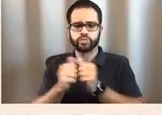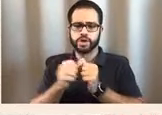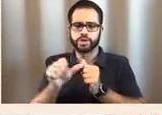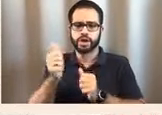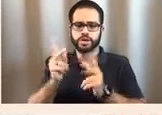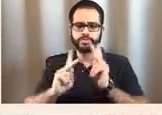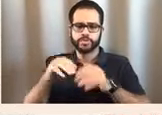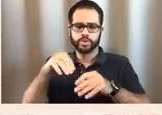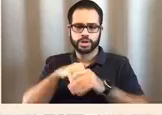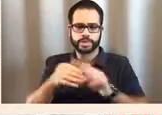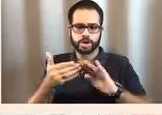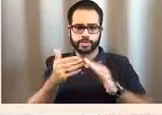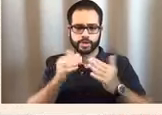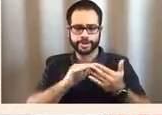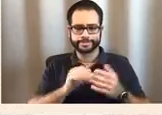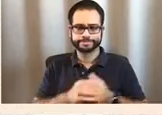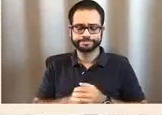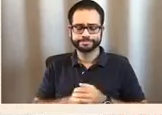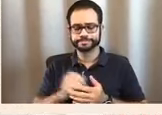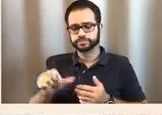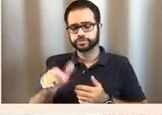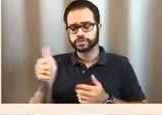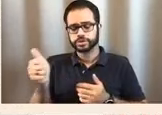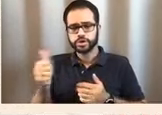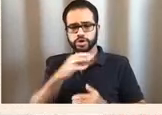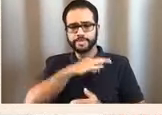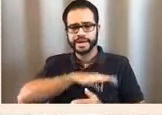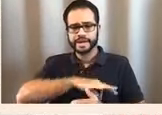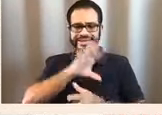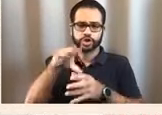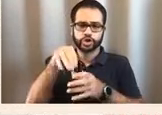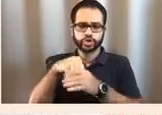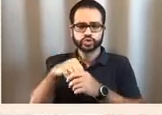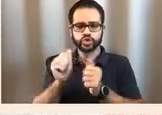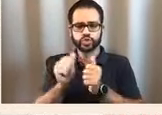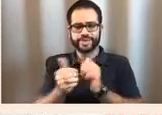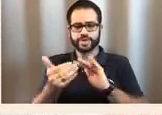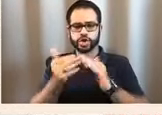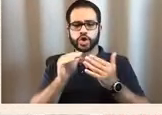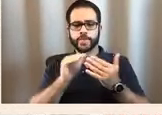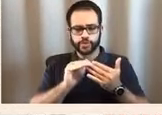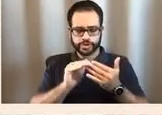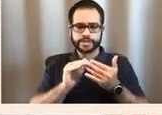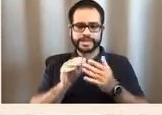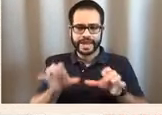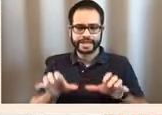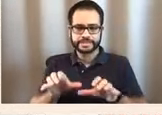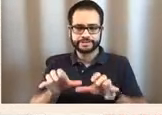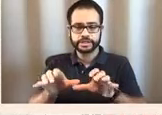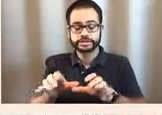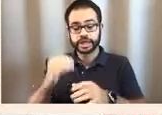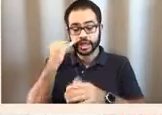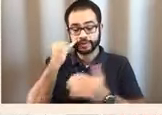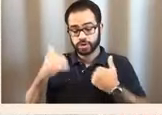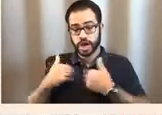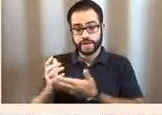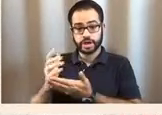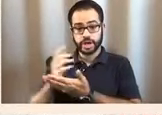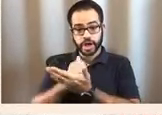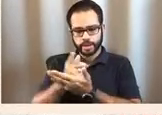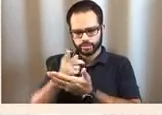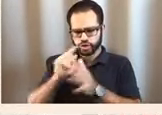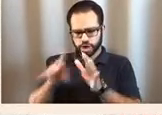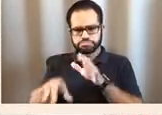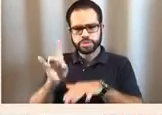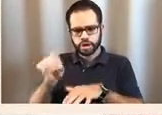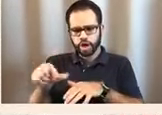is inclusion in community activities. Having an income allows you to choose activities and other social events that may interest you in